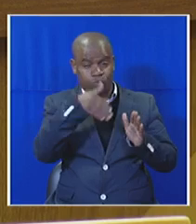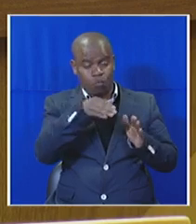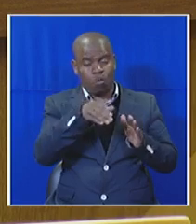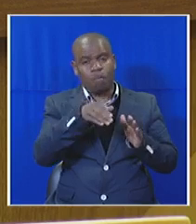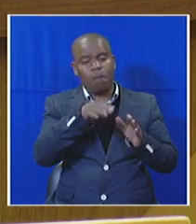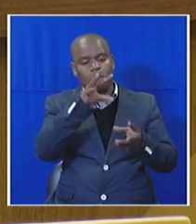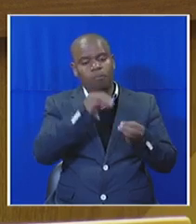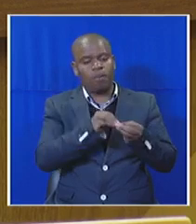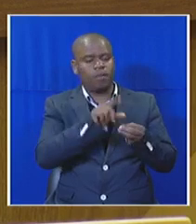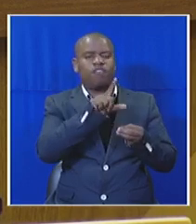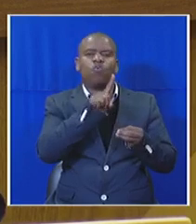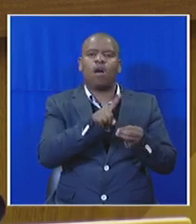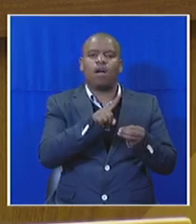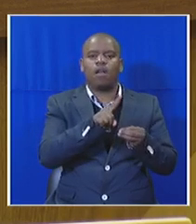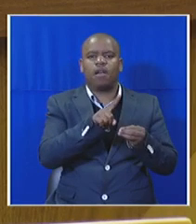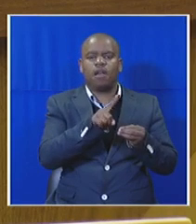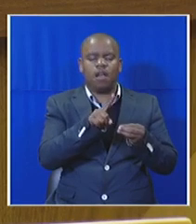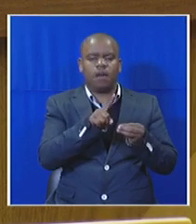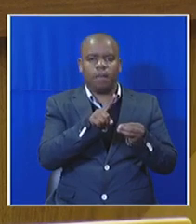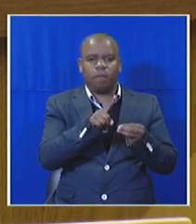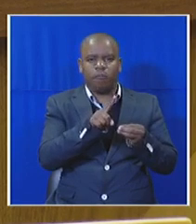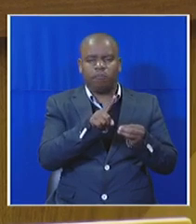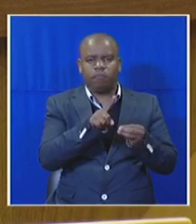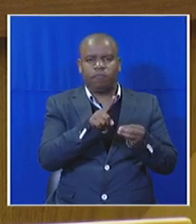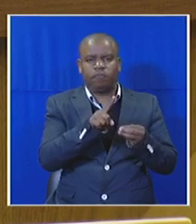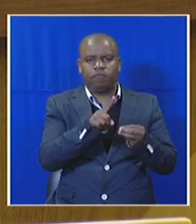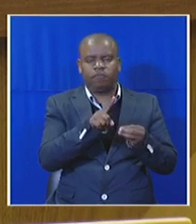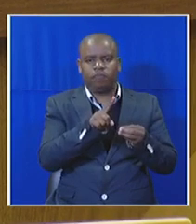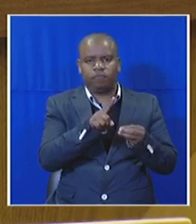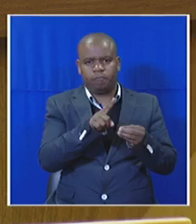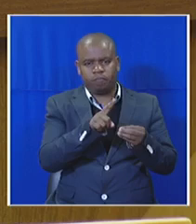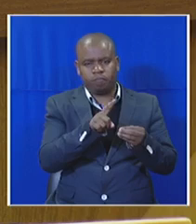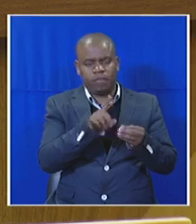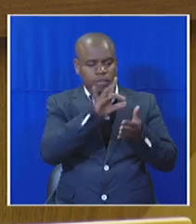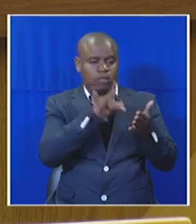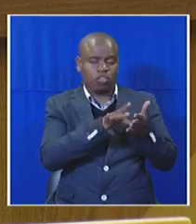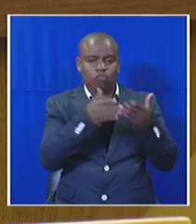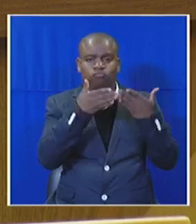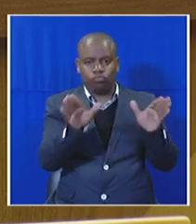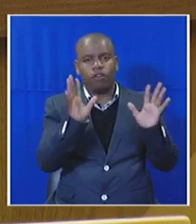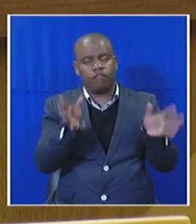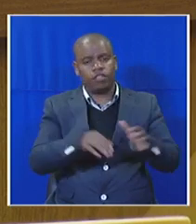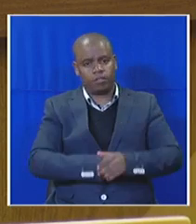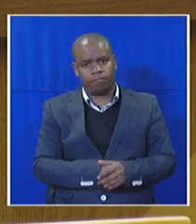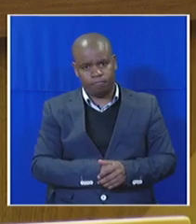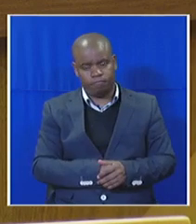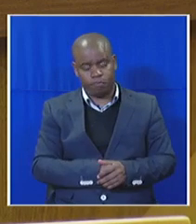71 information and communication technology access centers and